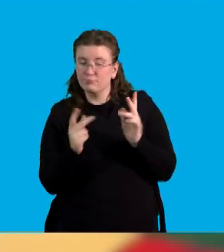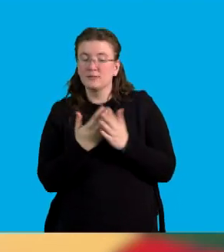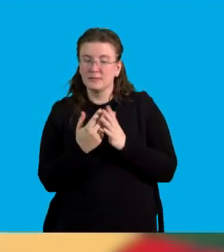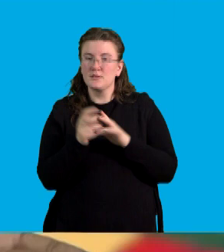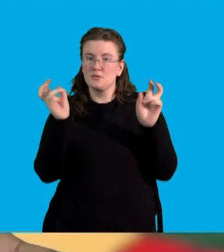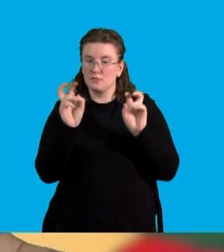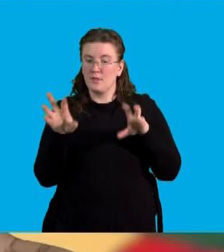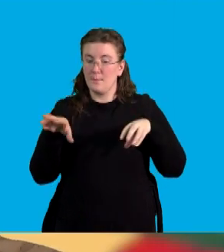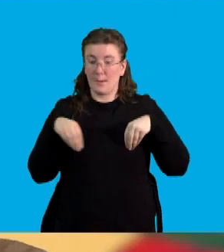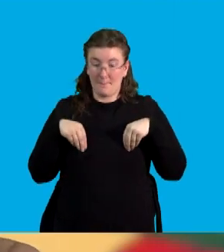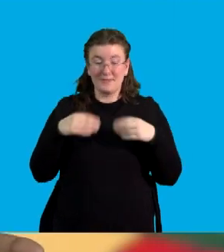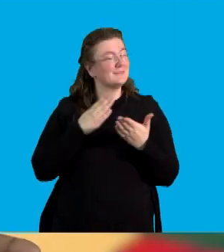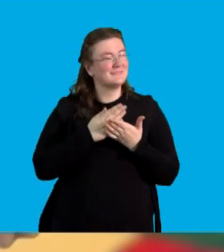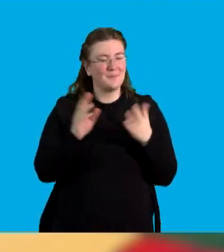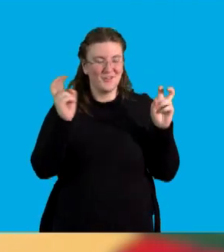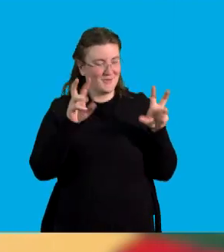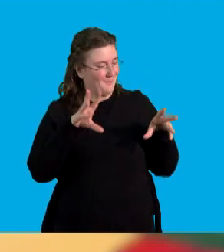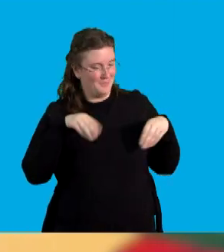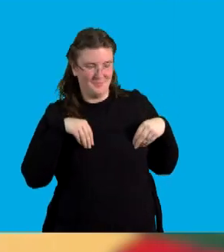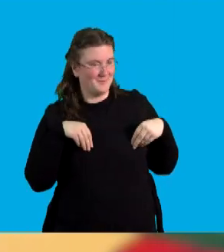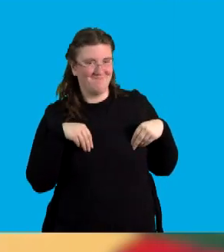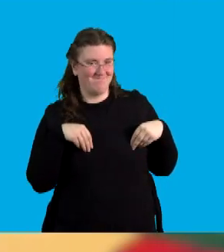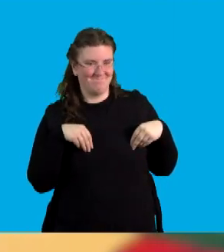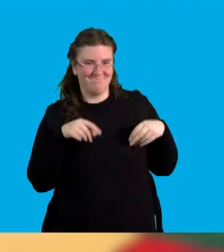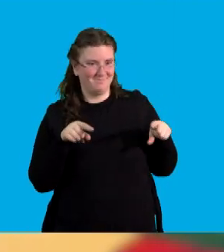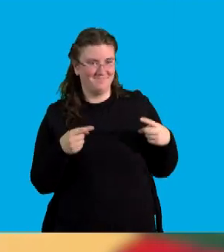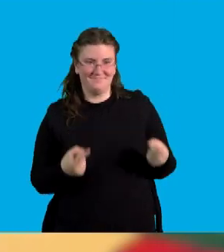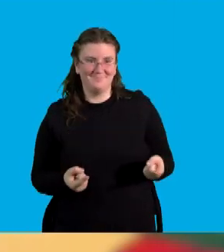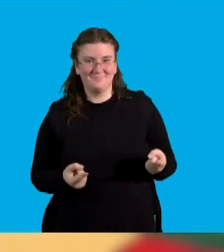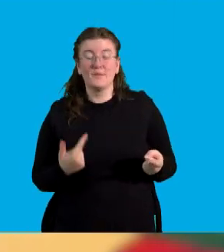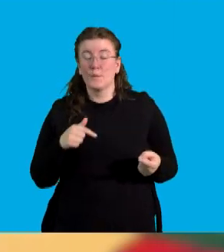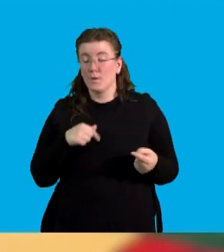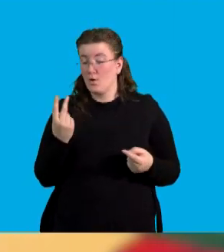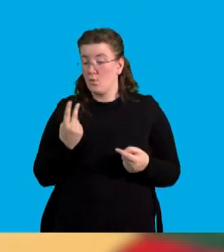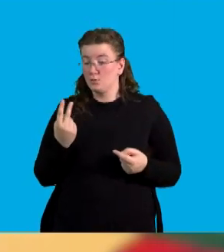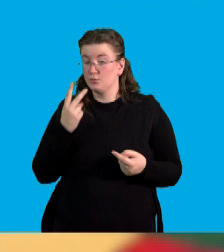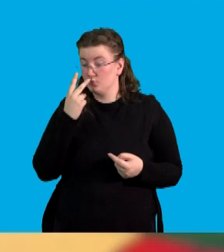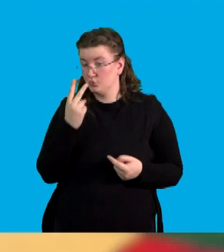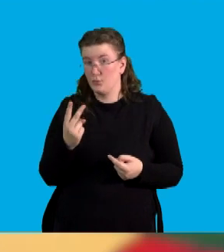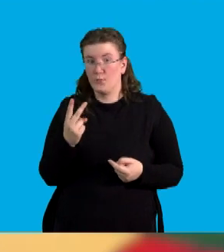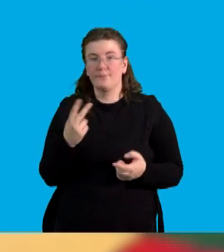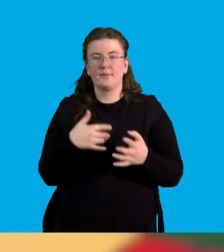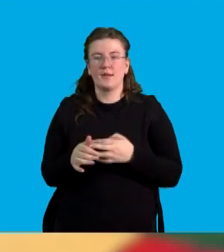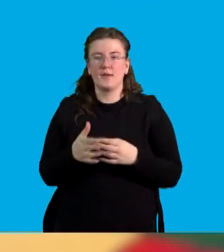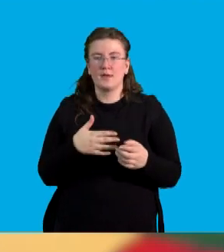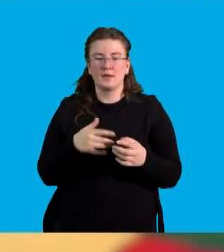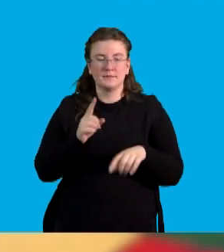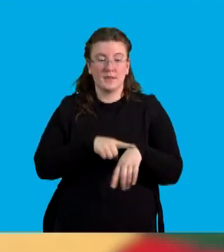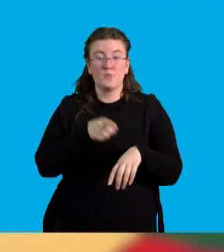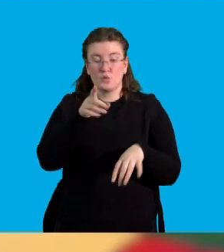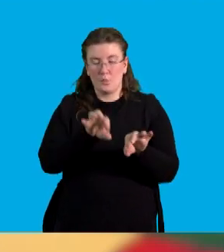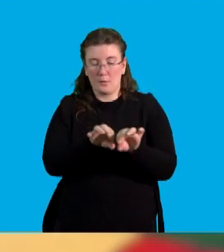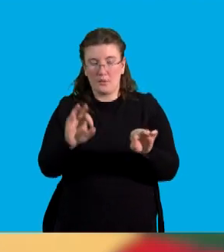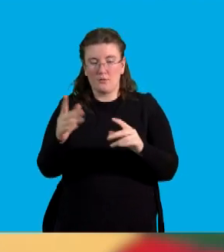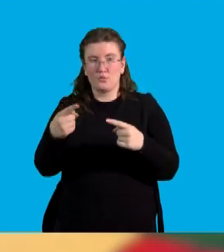that can conduct electricity and some of them cannot be able to conduct electricity. We have also seen that whenever